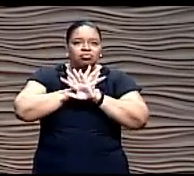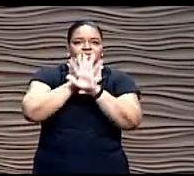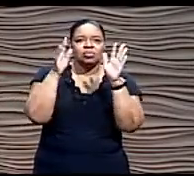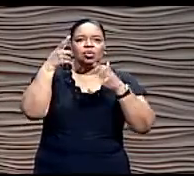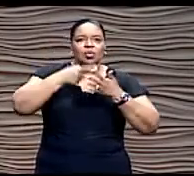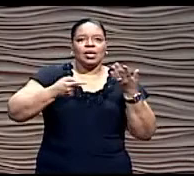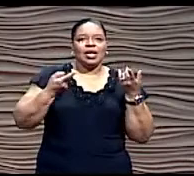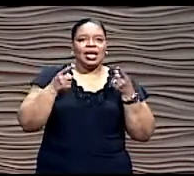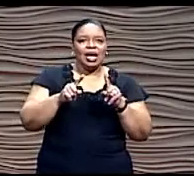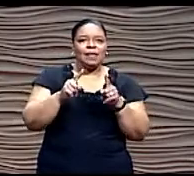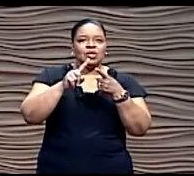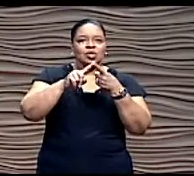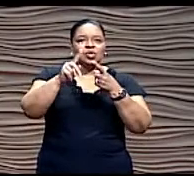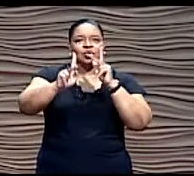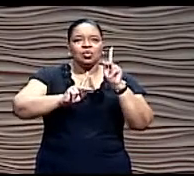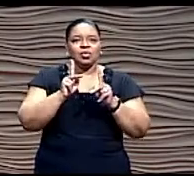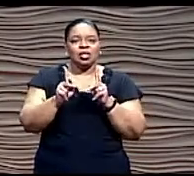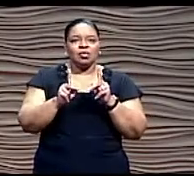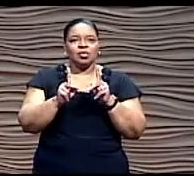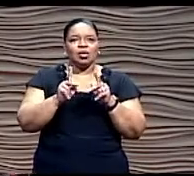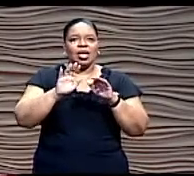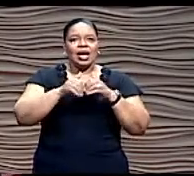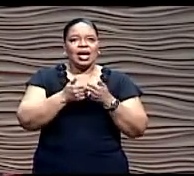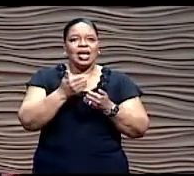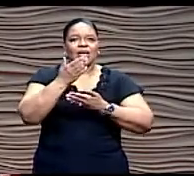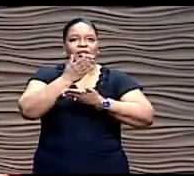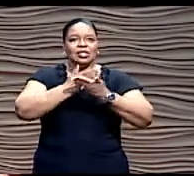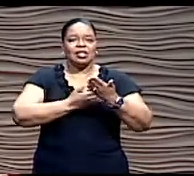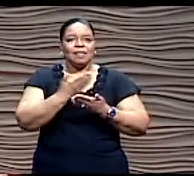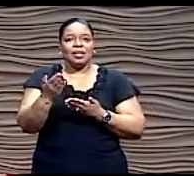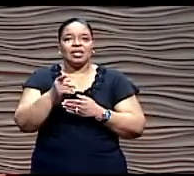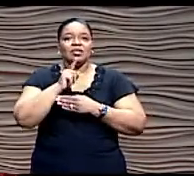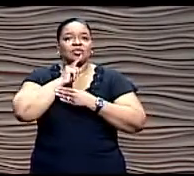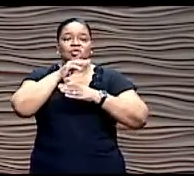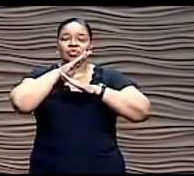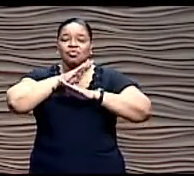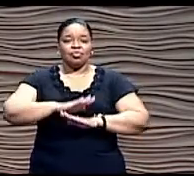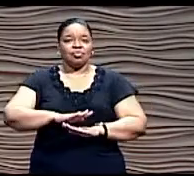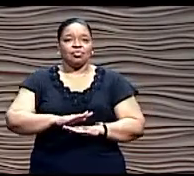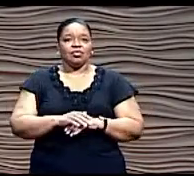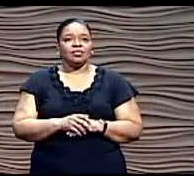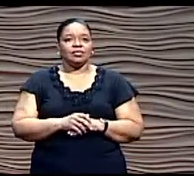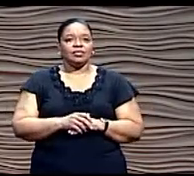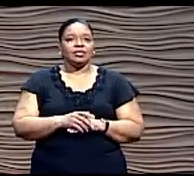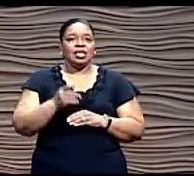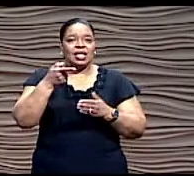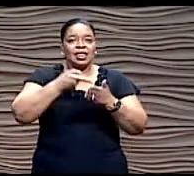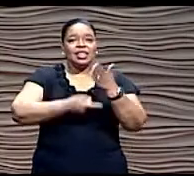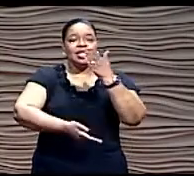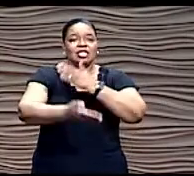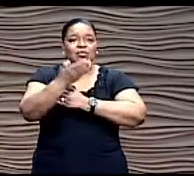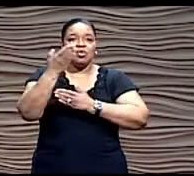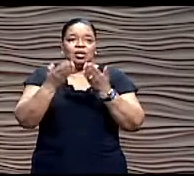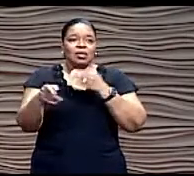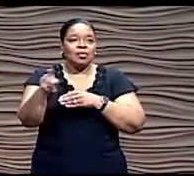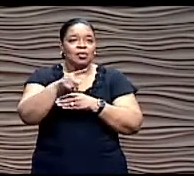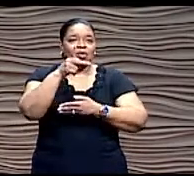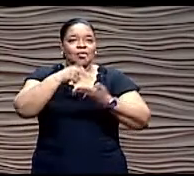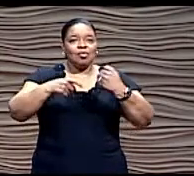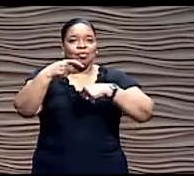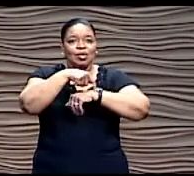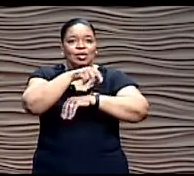in Christ, how certain issues are settled. This morning, you may have been a part-time